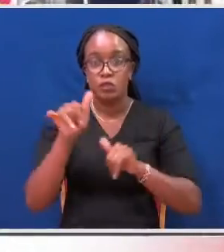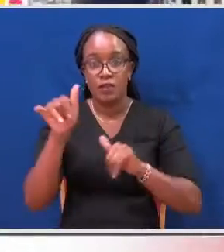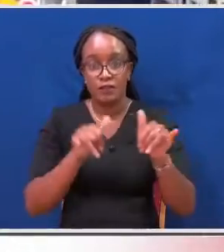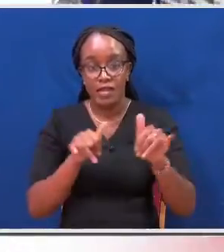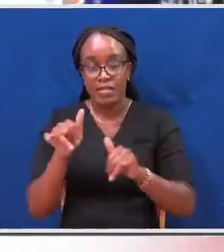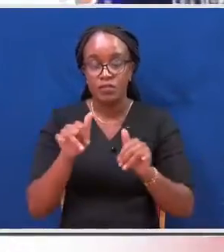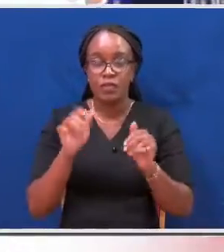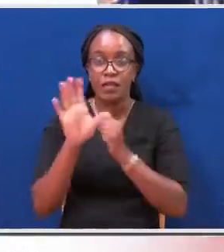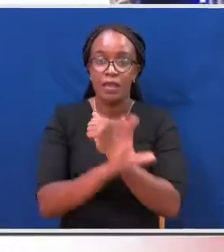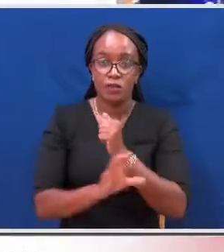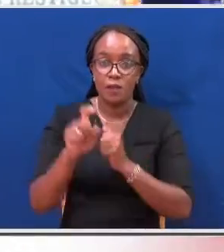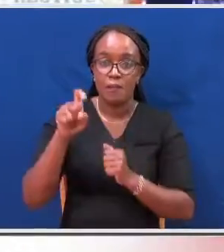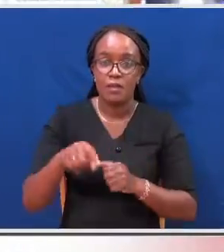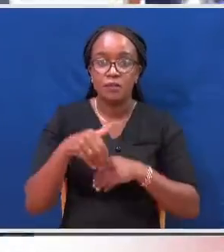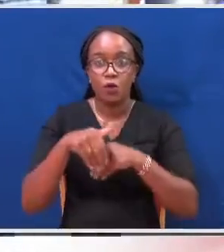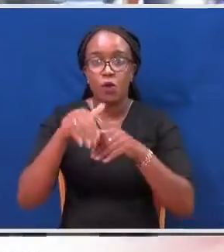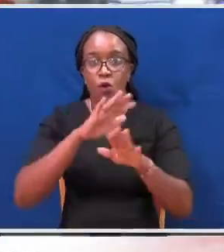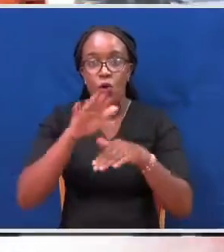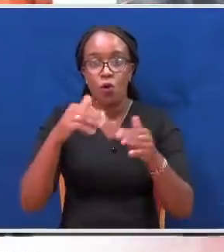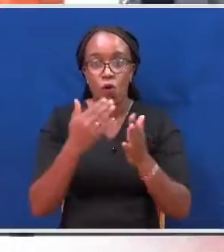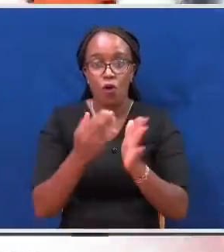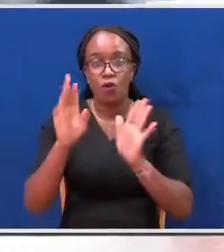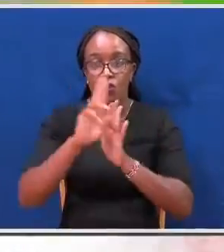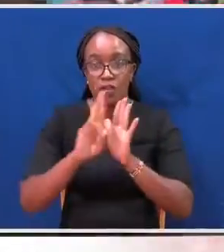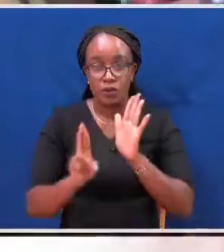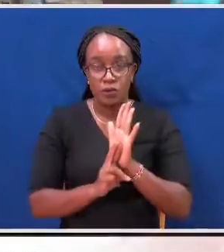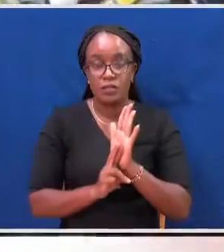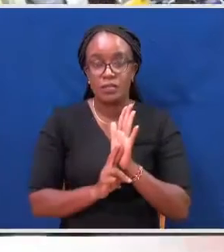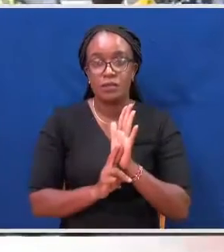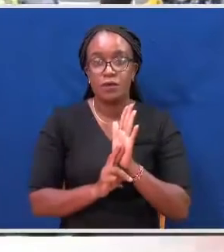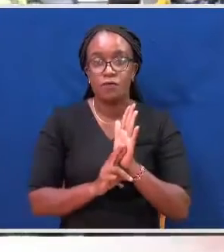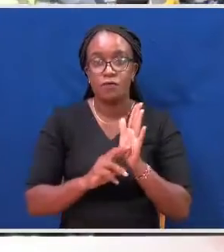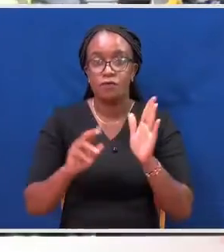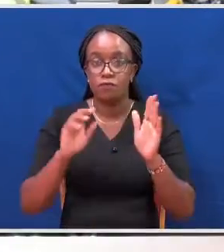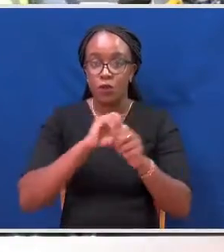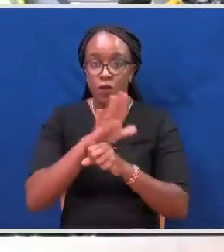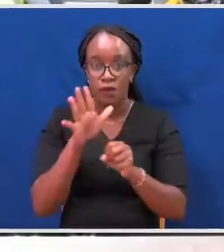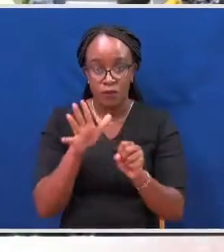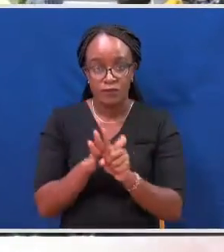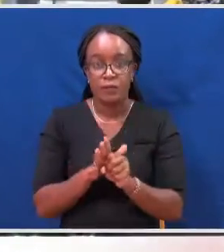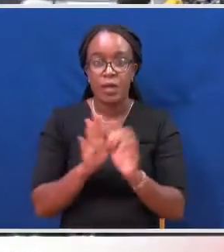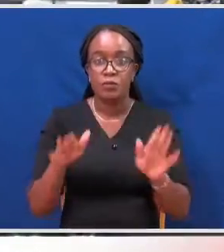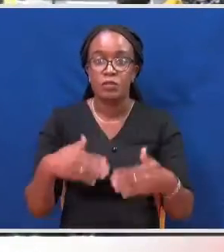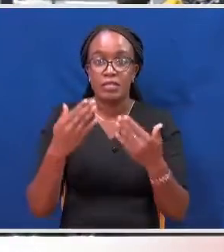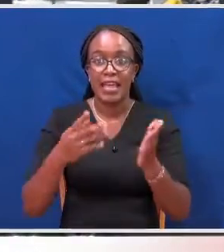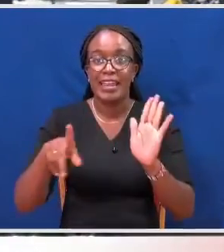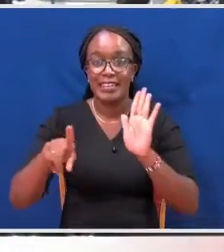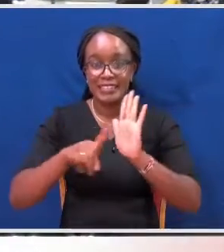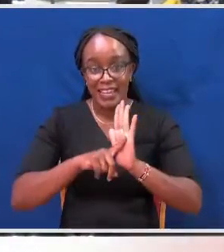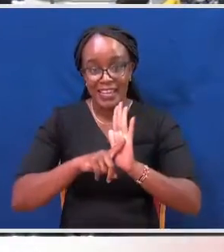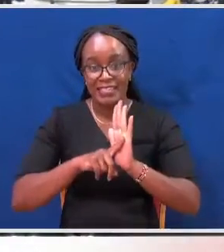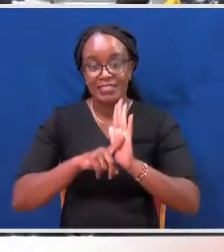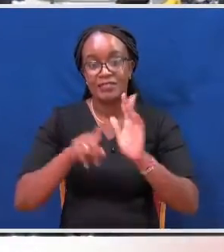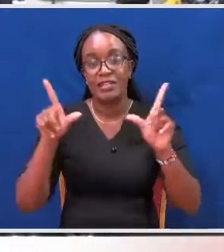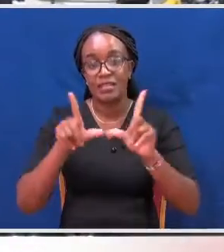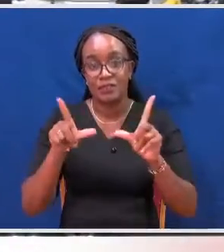must abide by COVID-19 regulations by first producing a COVID-19 negative certificate obtained 96